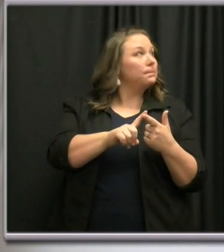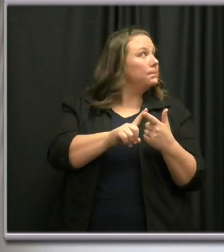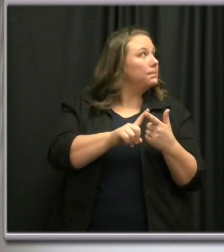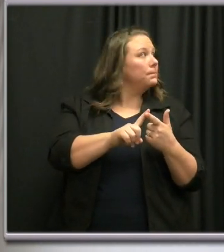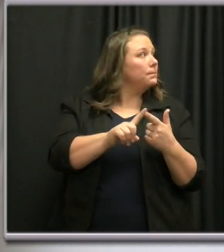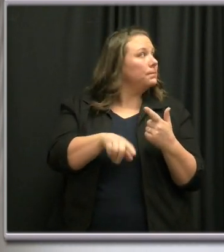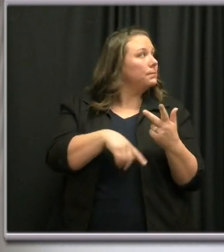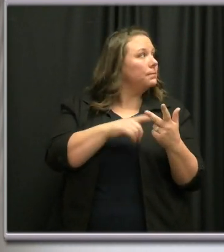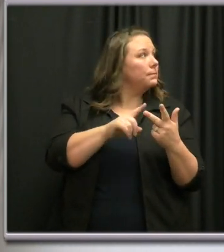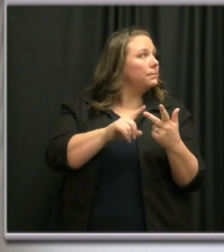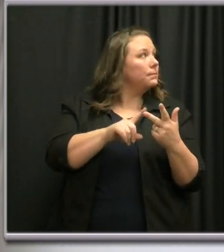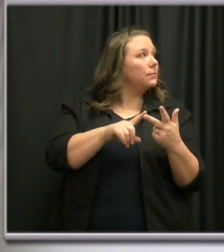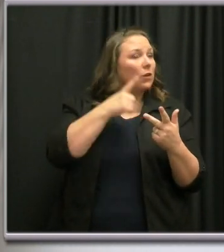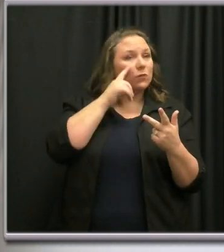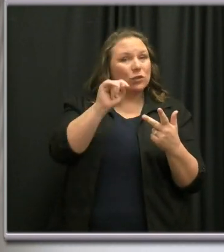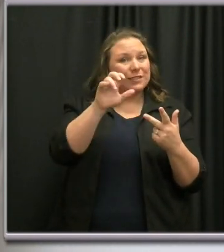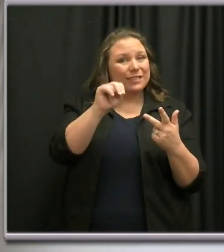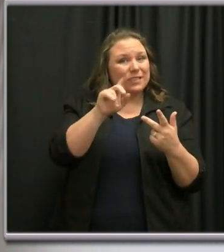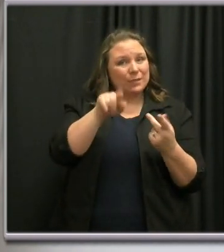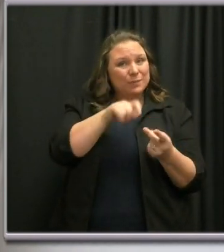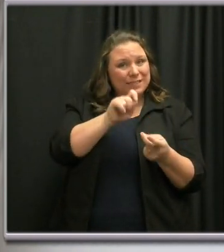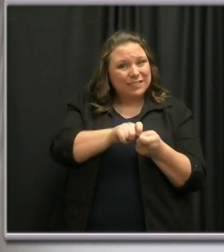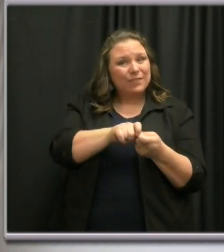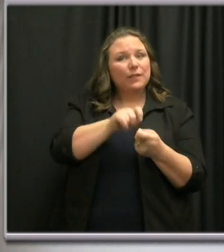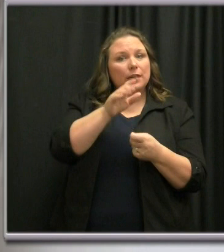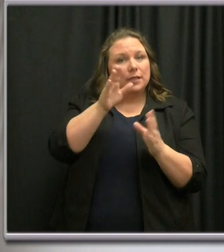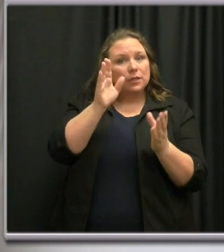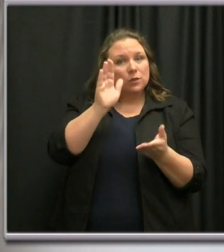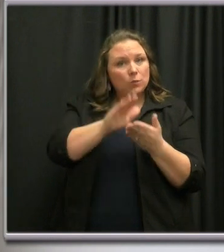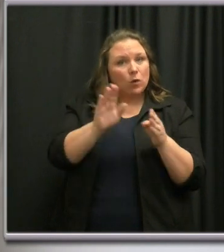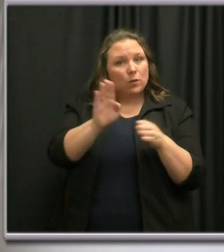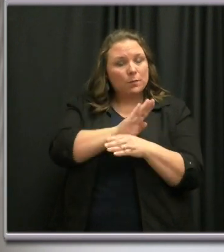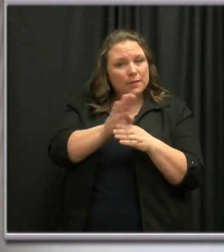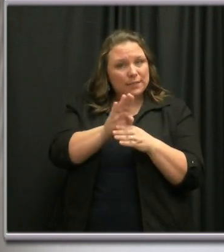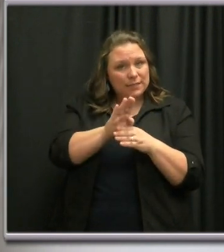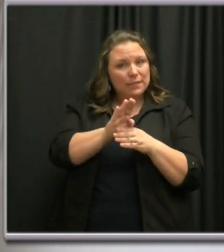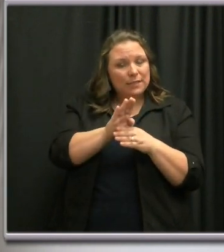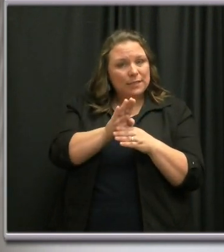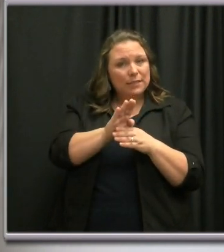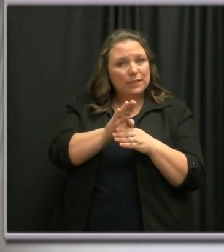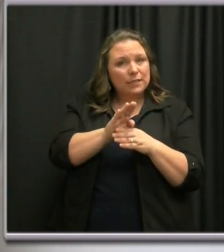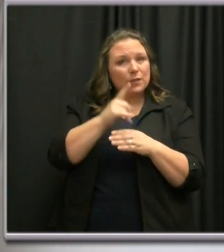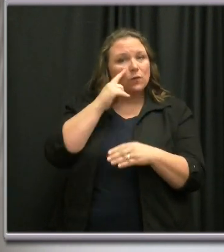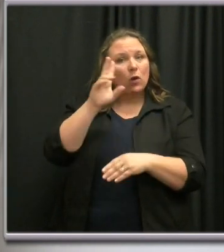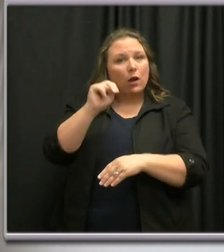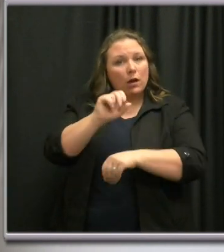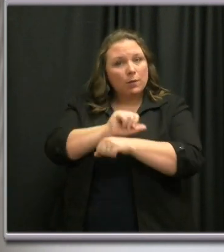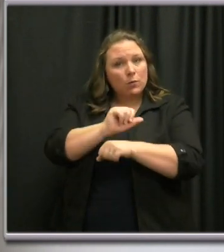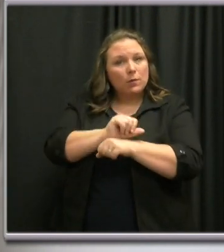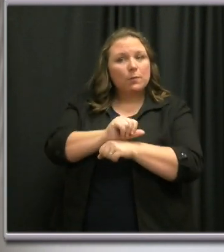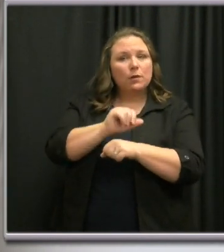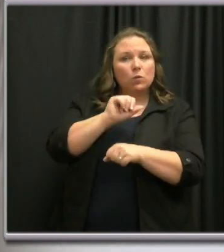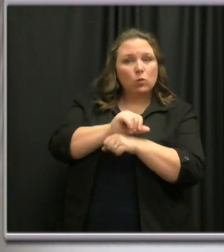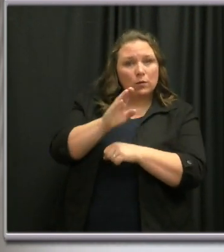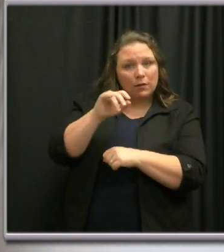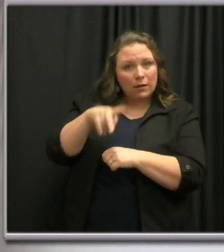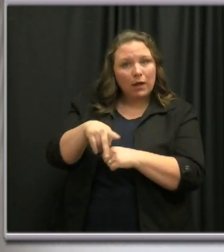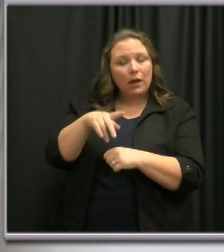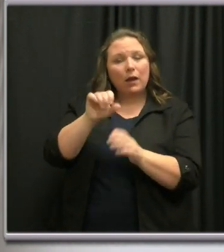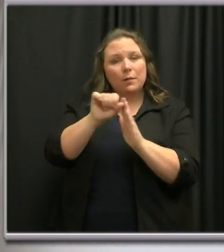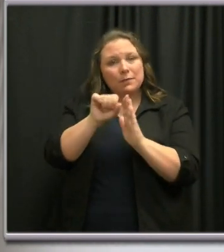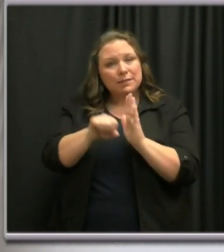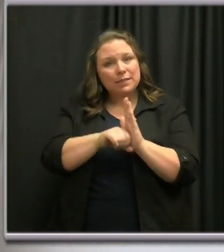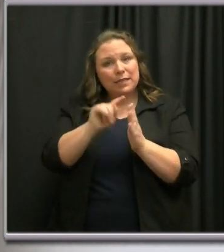nfib.com/coronavirus. And for Tennessee-specific small business information, unemployment, workers' comp, state tax